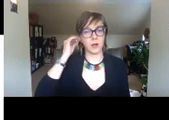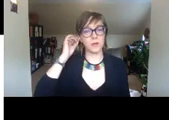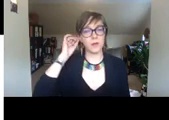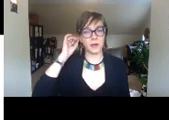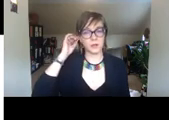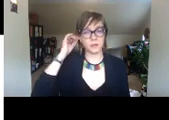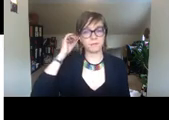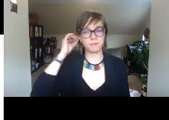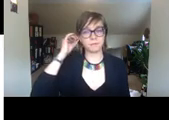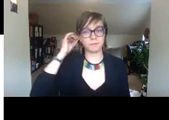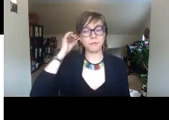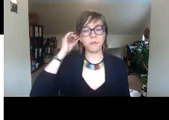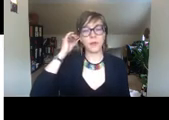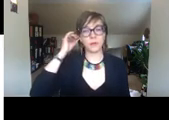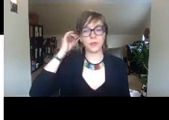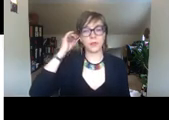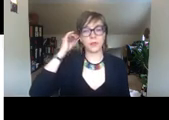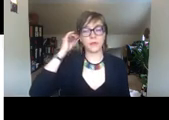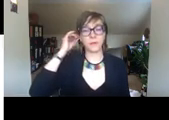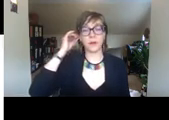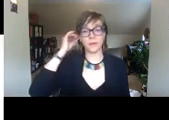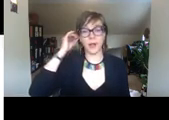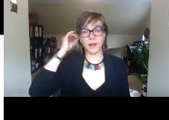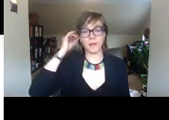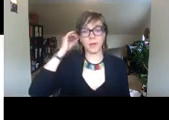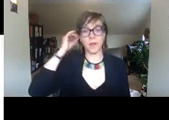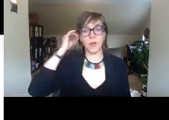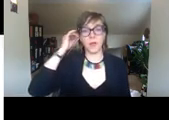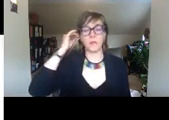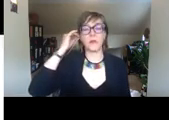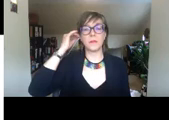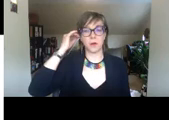every 100,000 versus 45,